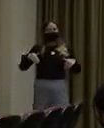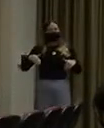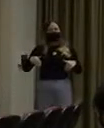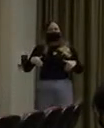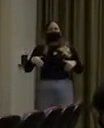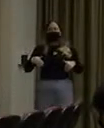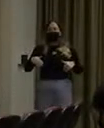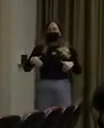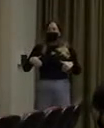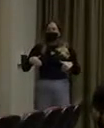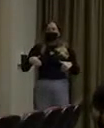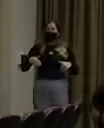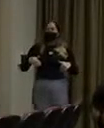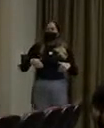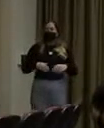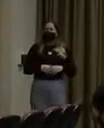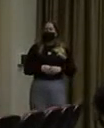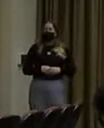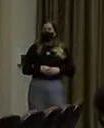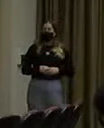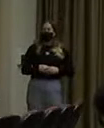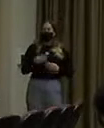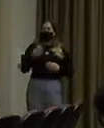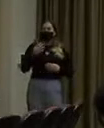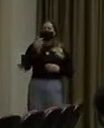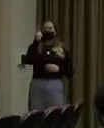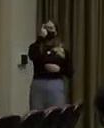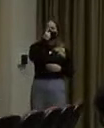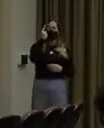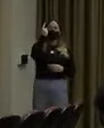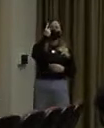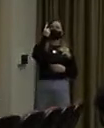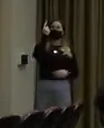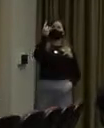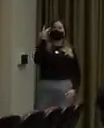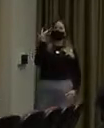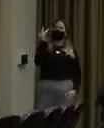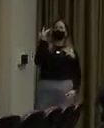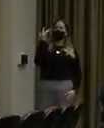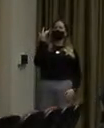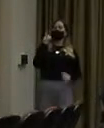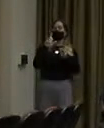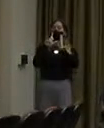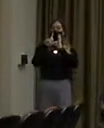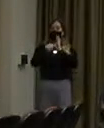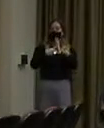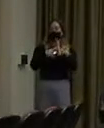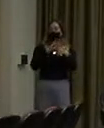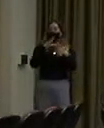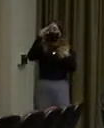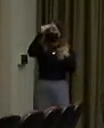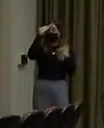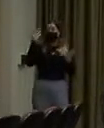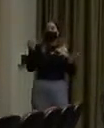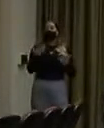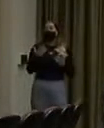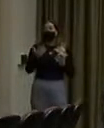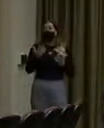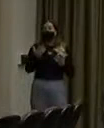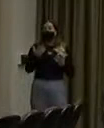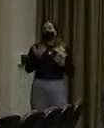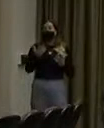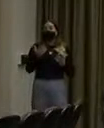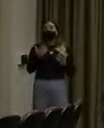statistics significant. And we wondered why. And what we later learned is that they were in Zoom